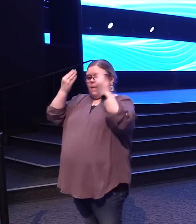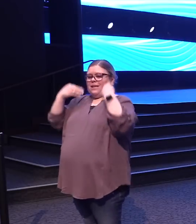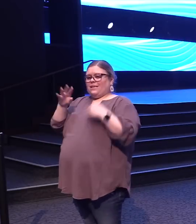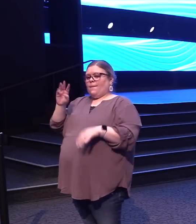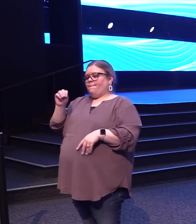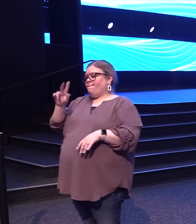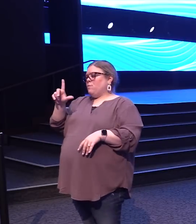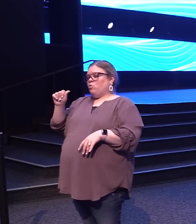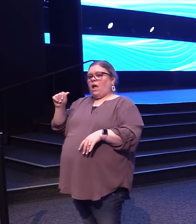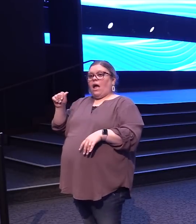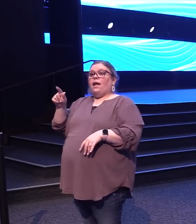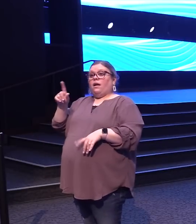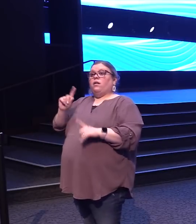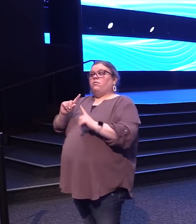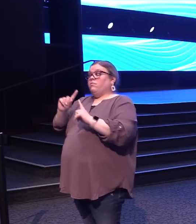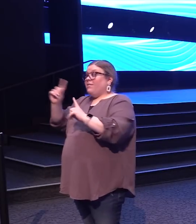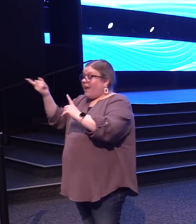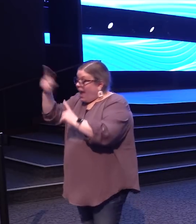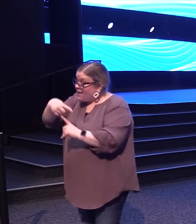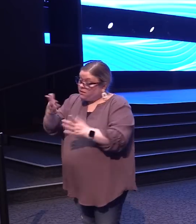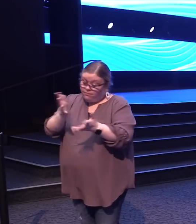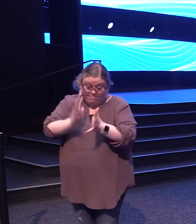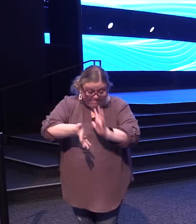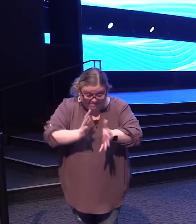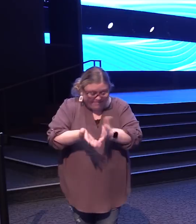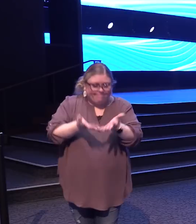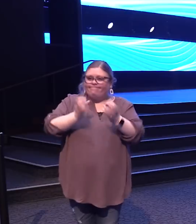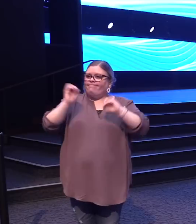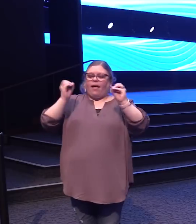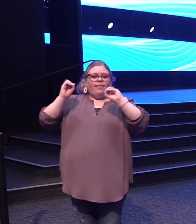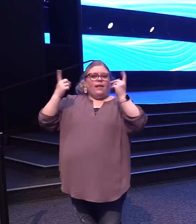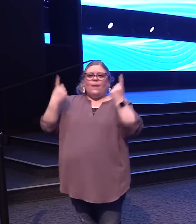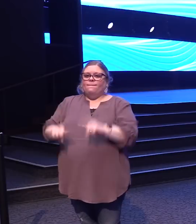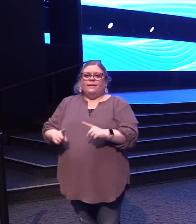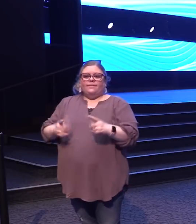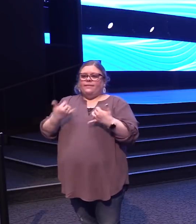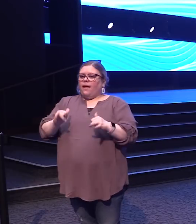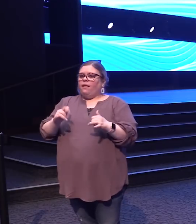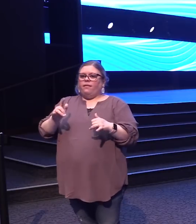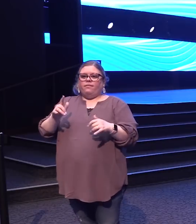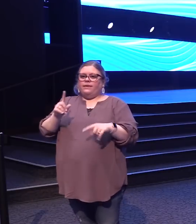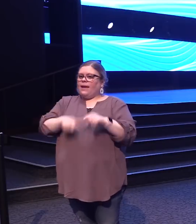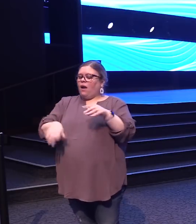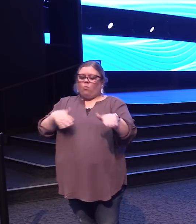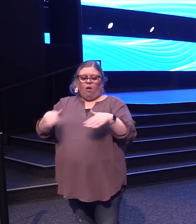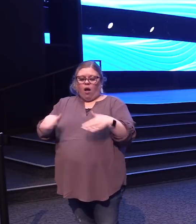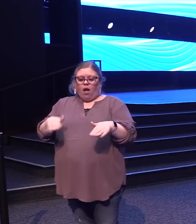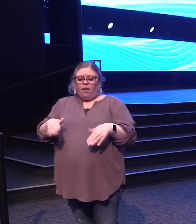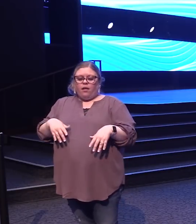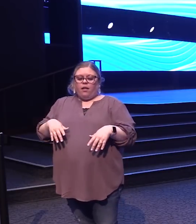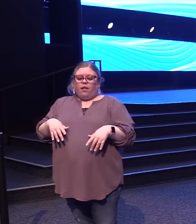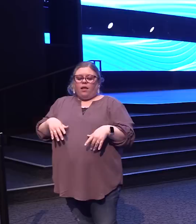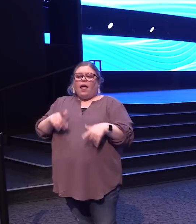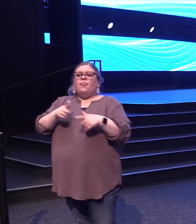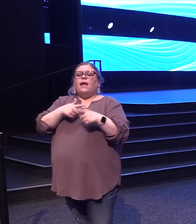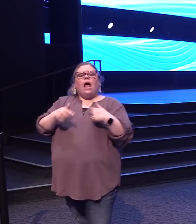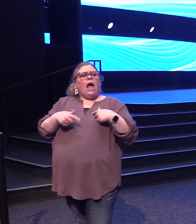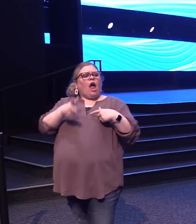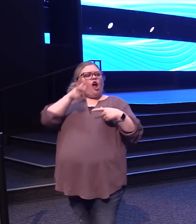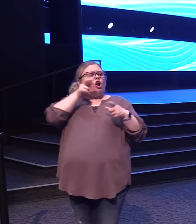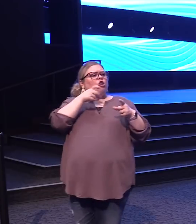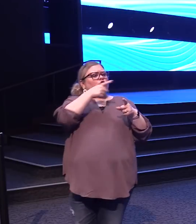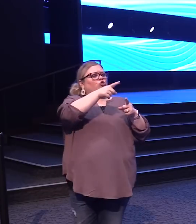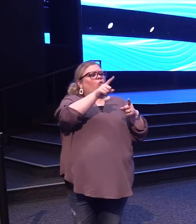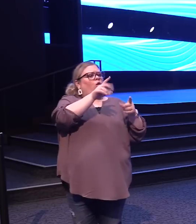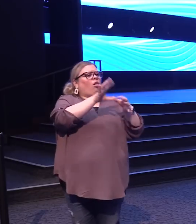come and do his thing. And he came and did his thing and nothing happened. But then she said, I heard you through